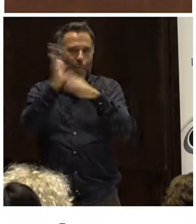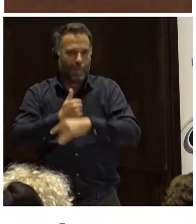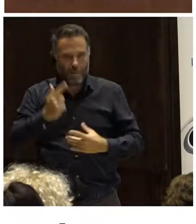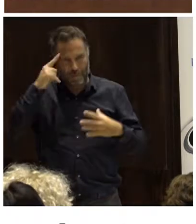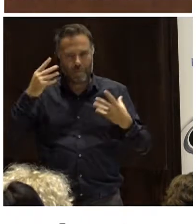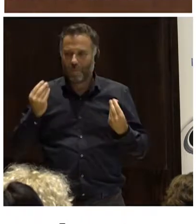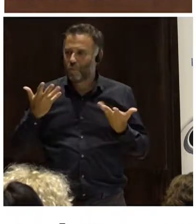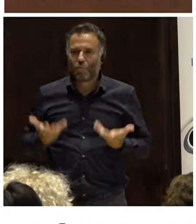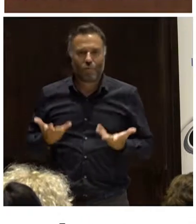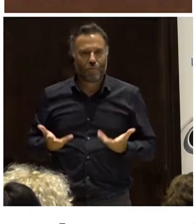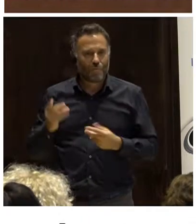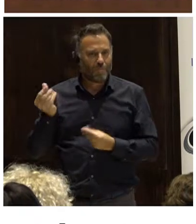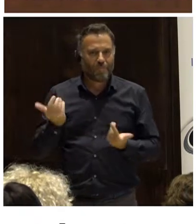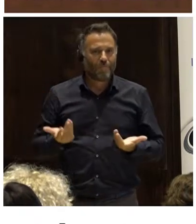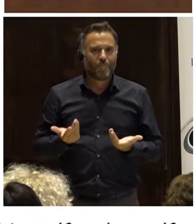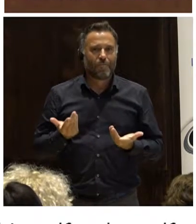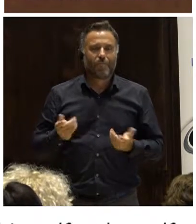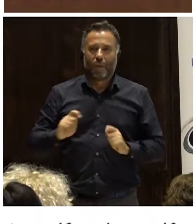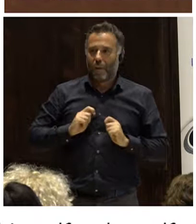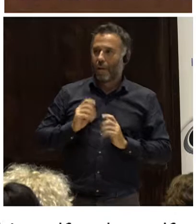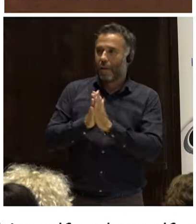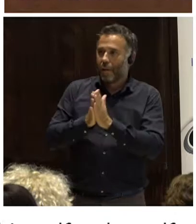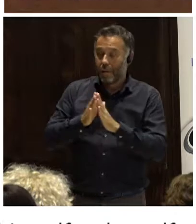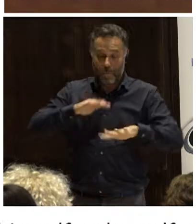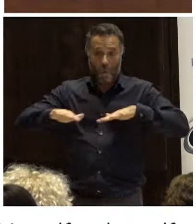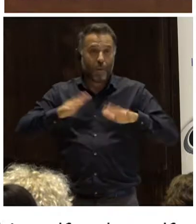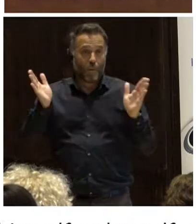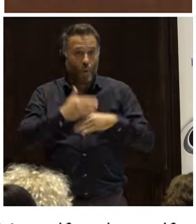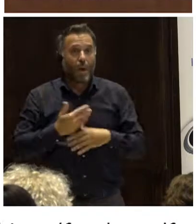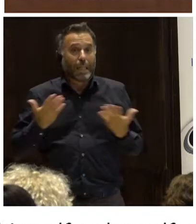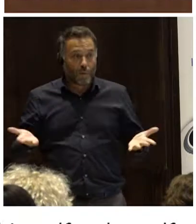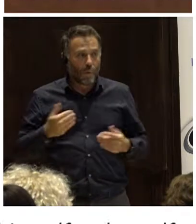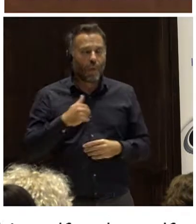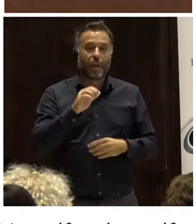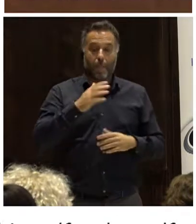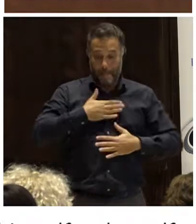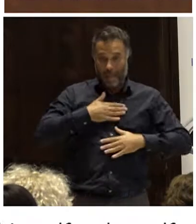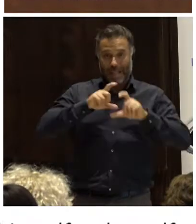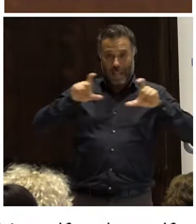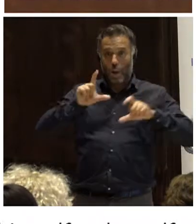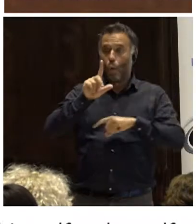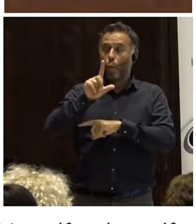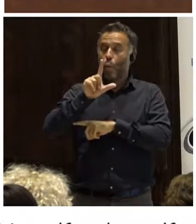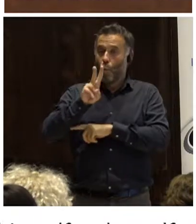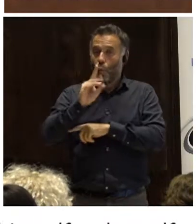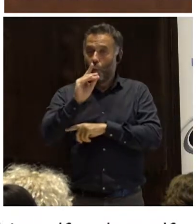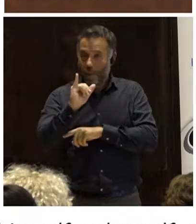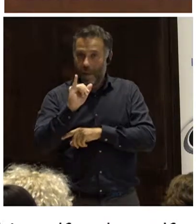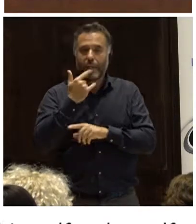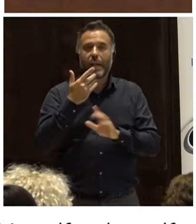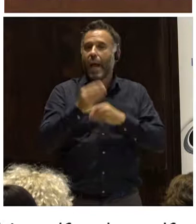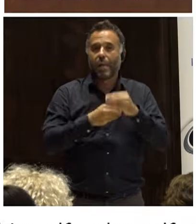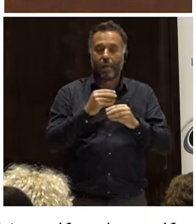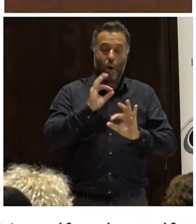the child could move. So we in Ludi, we organized the types of play in 4 different